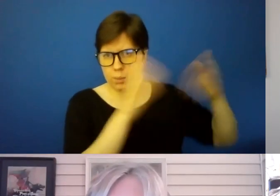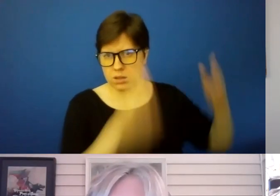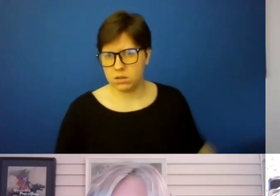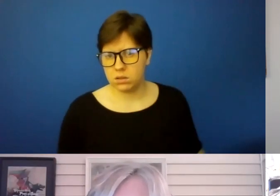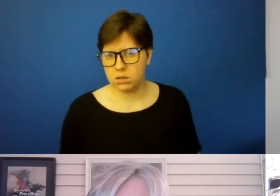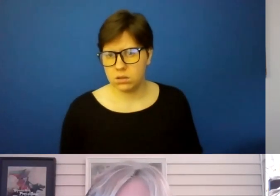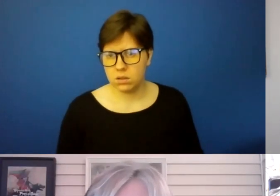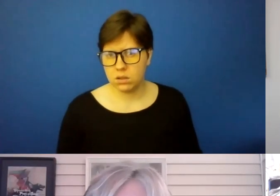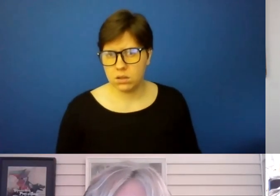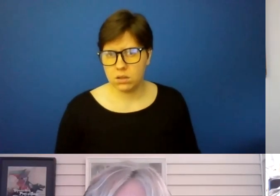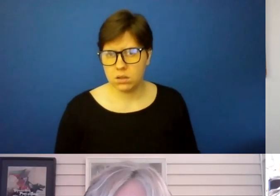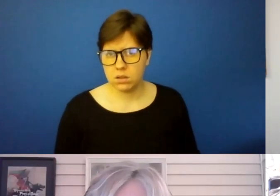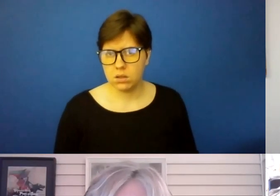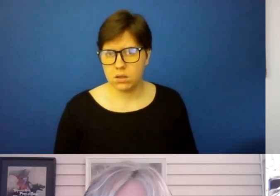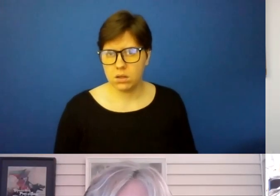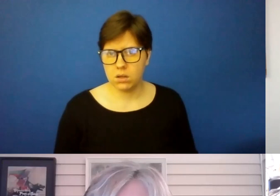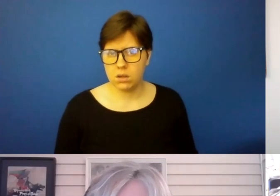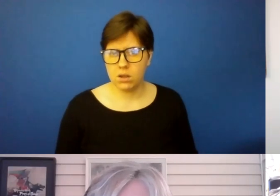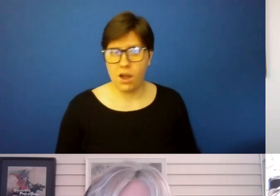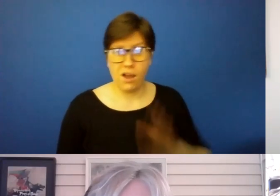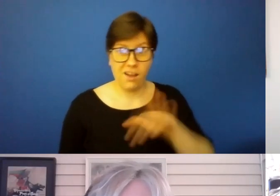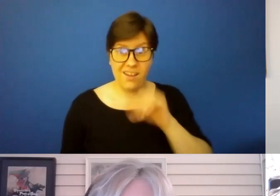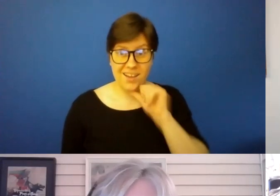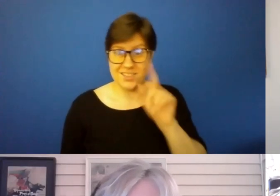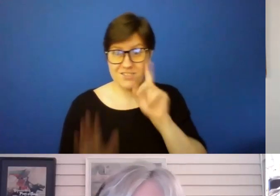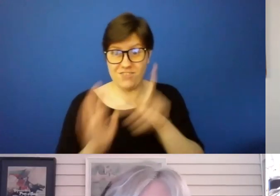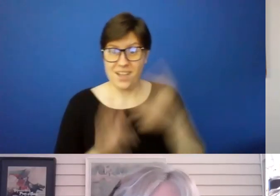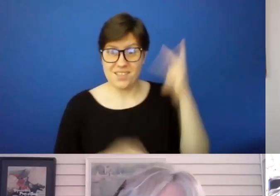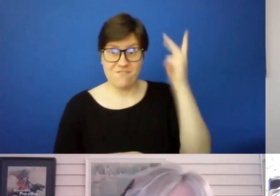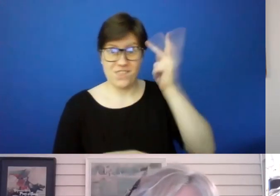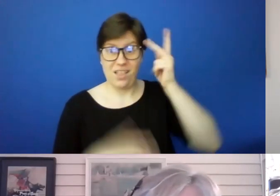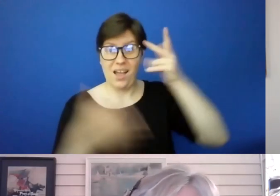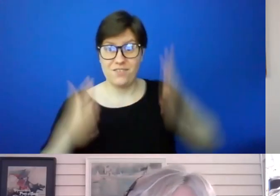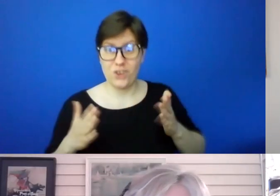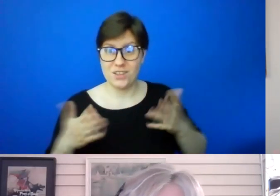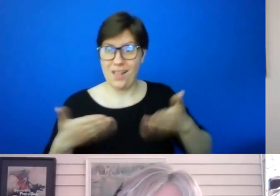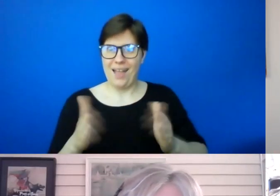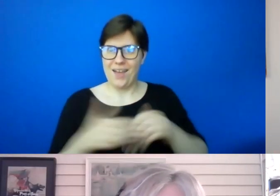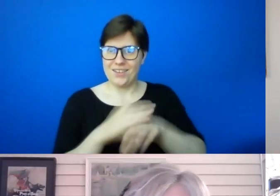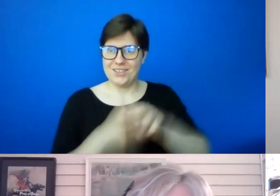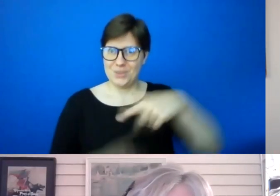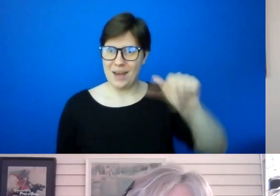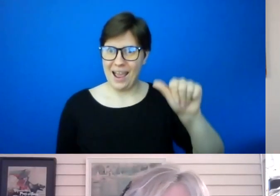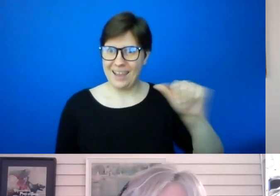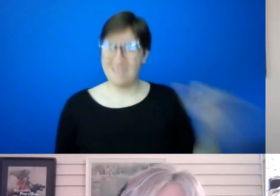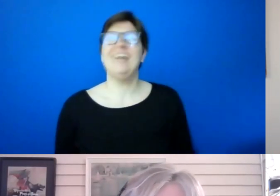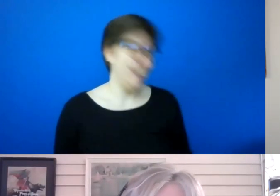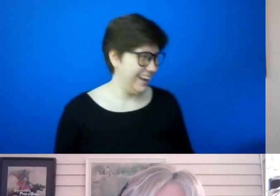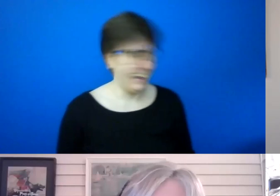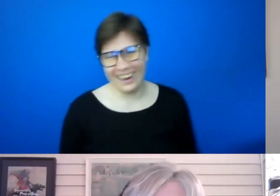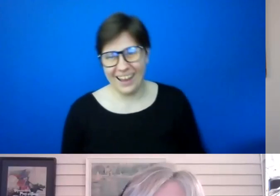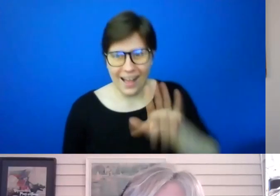Okay. Well, first of all, I didn't realize we were going to let philosophers into the Q&A, but this is going so much better than the Trump-Biden